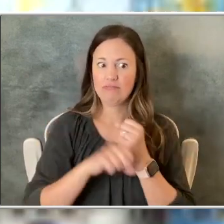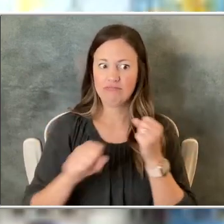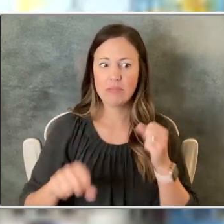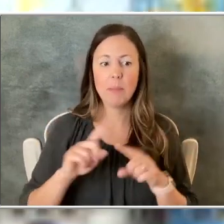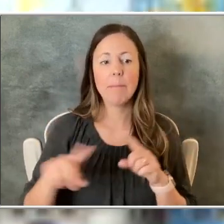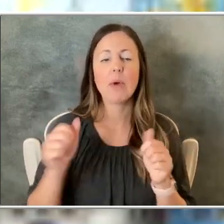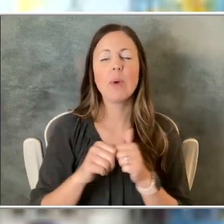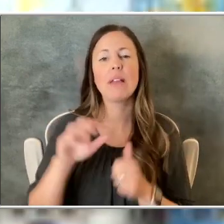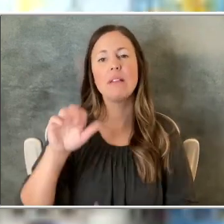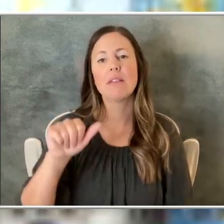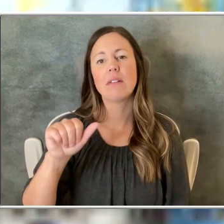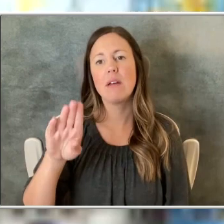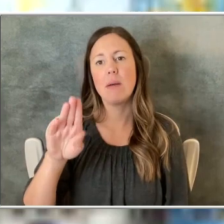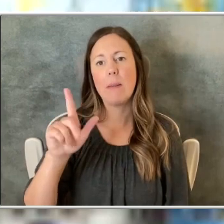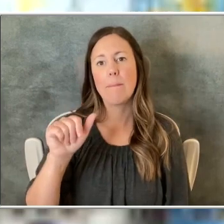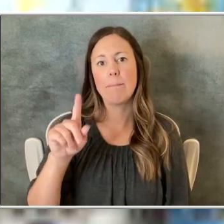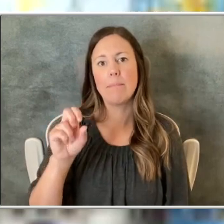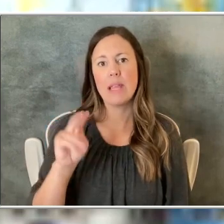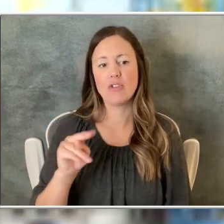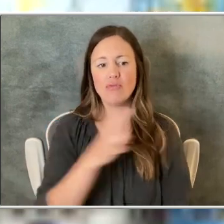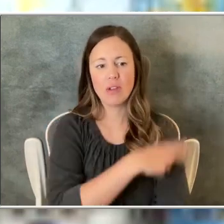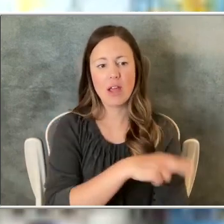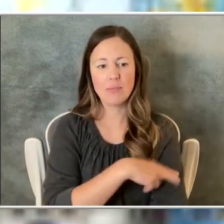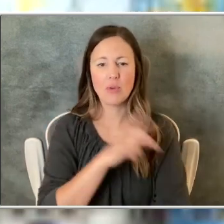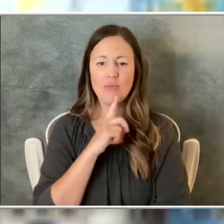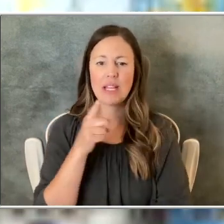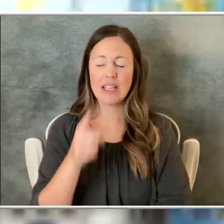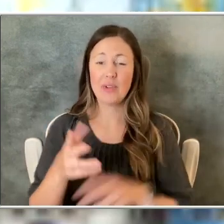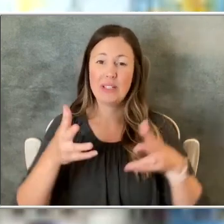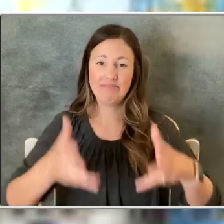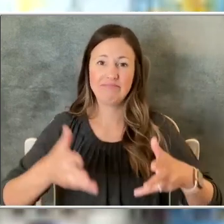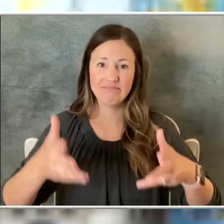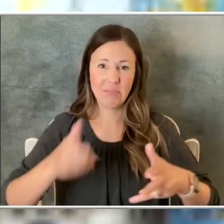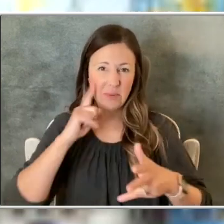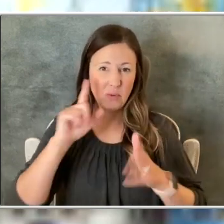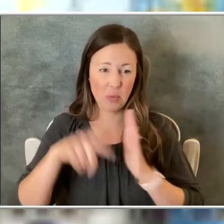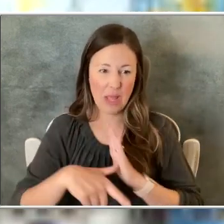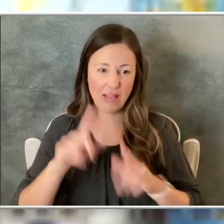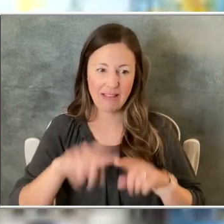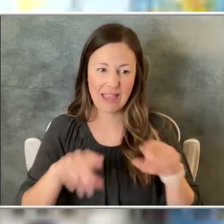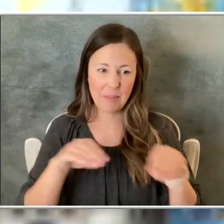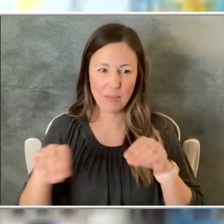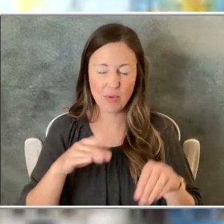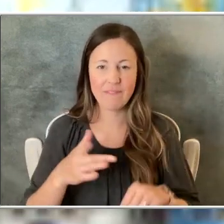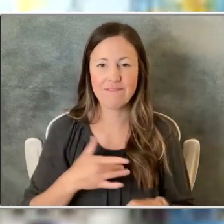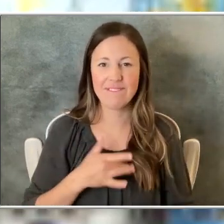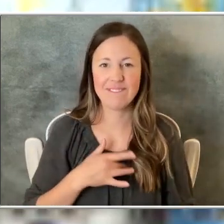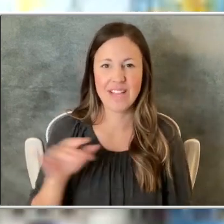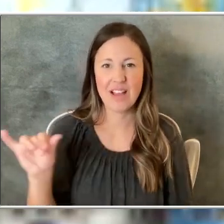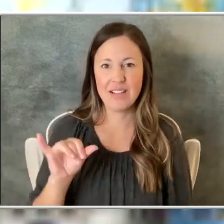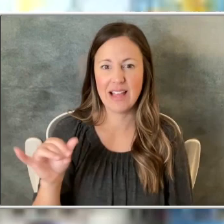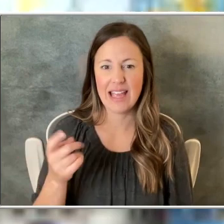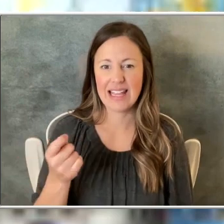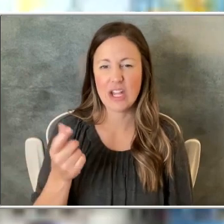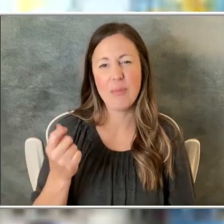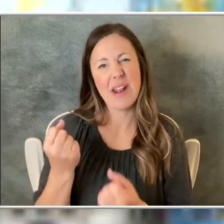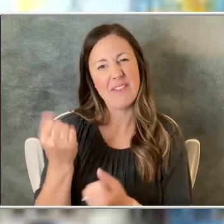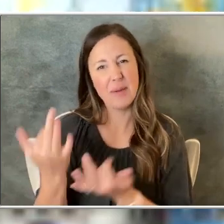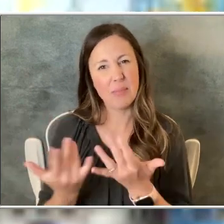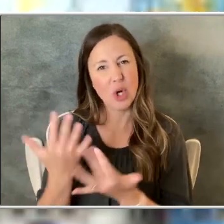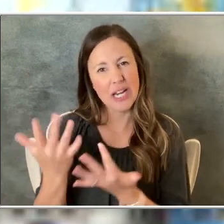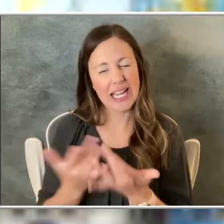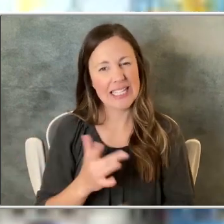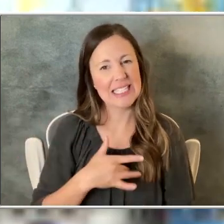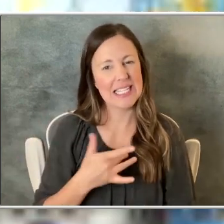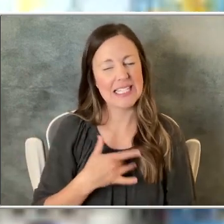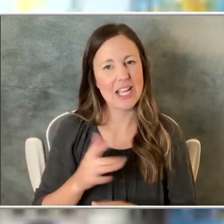in the hospital, they leave you pretty still for a while. It was kind of felt like a little bit of a burning sensation,